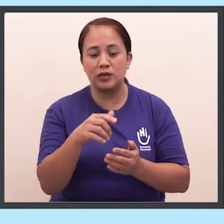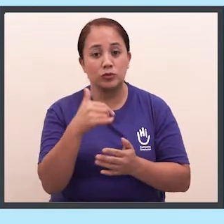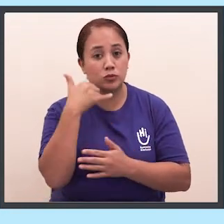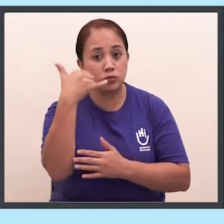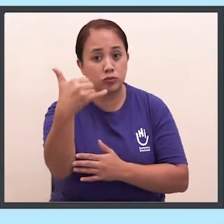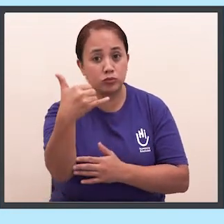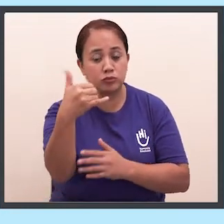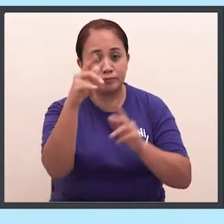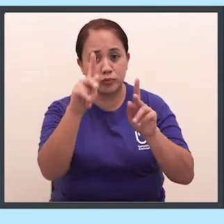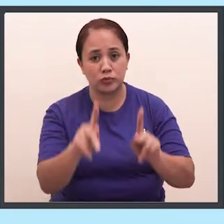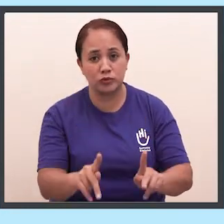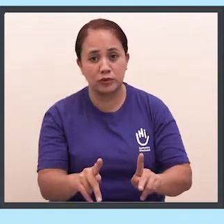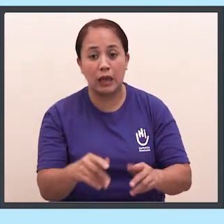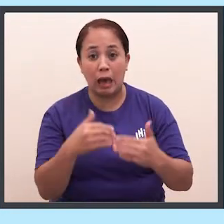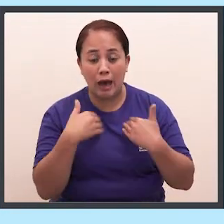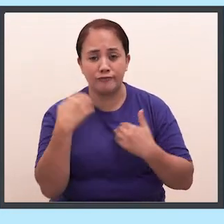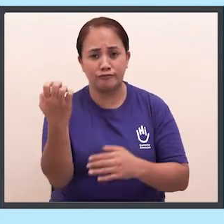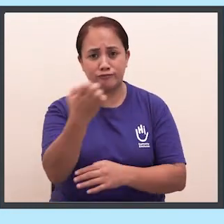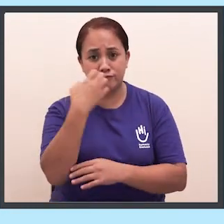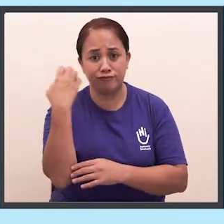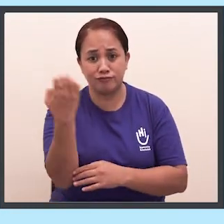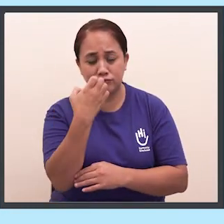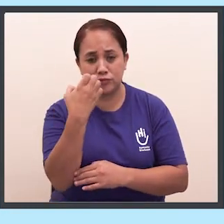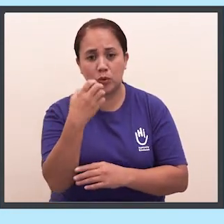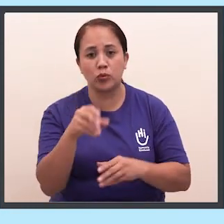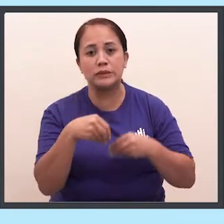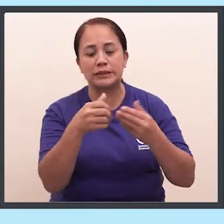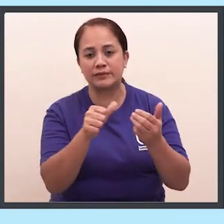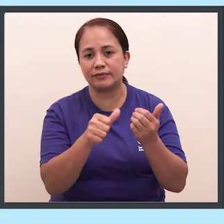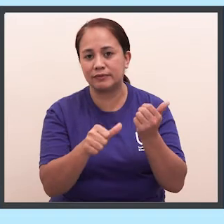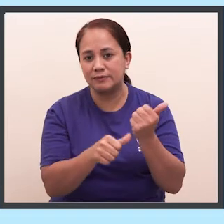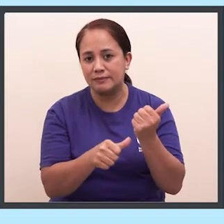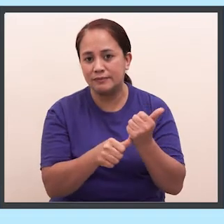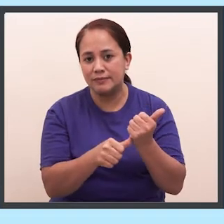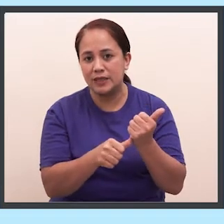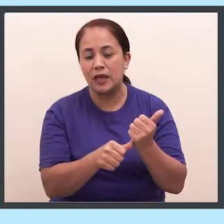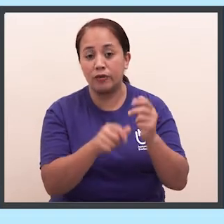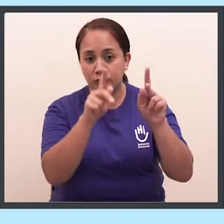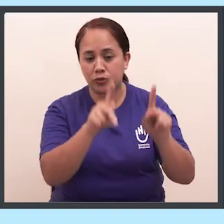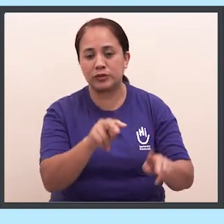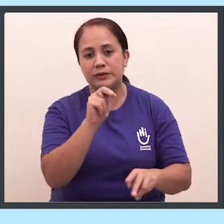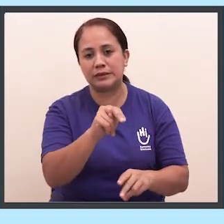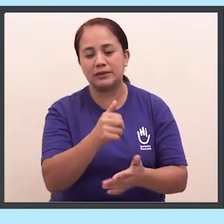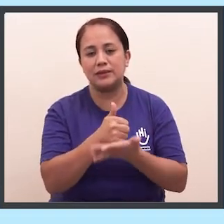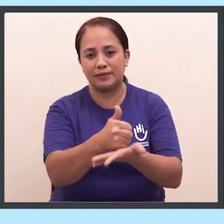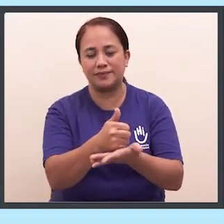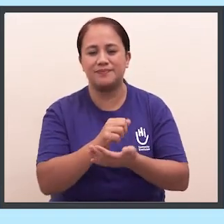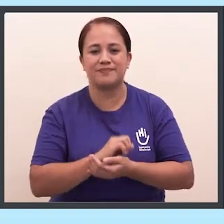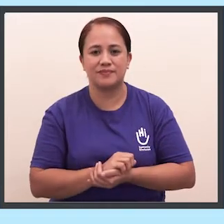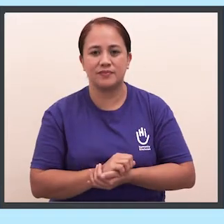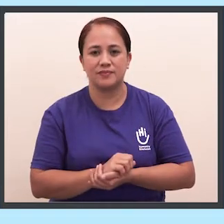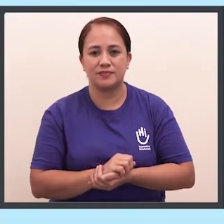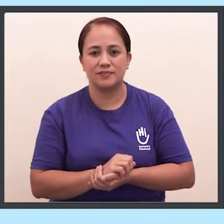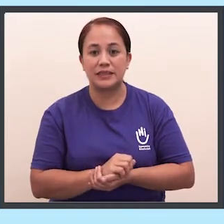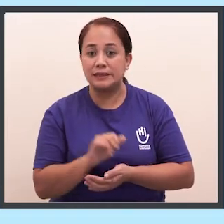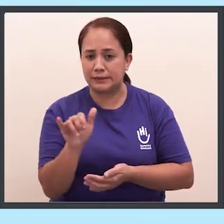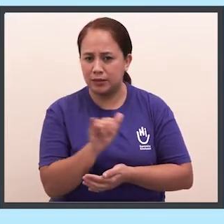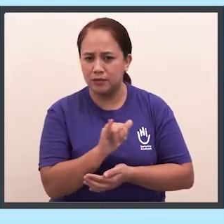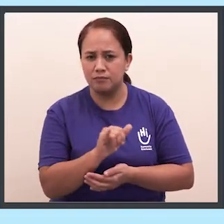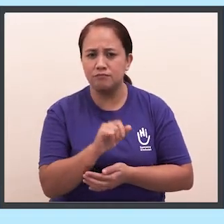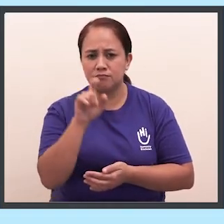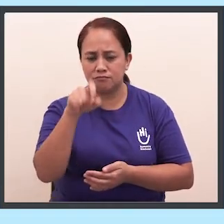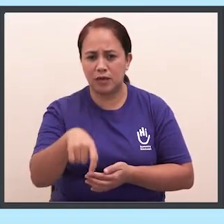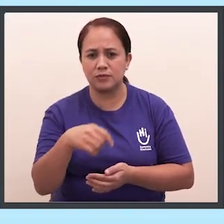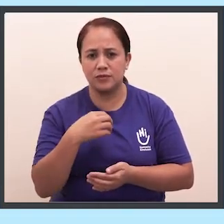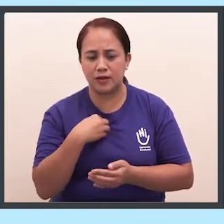you can call someone in times of emergency or provide assistance if someone needs help. Also,